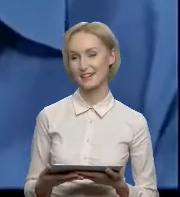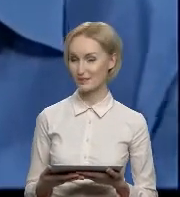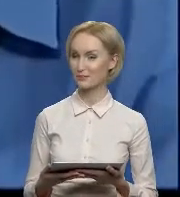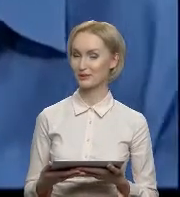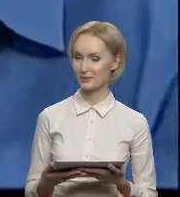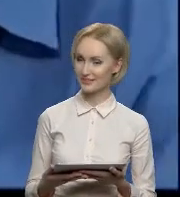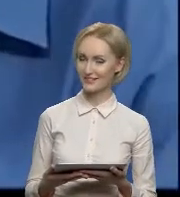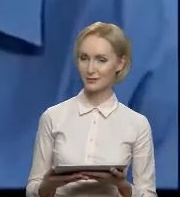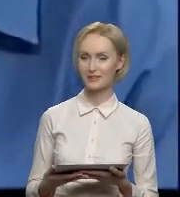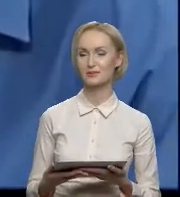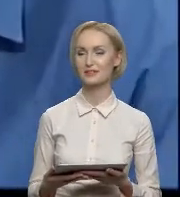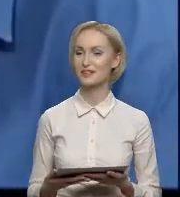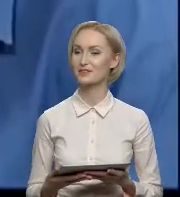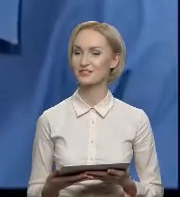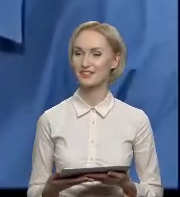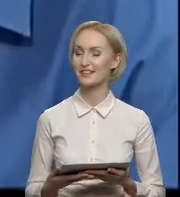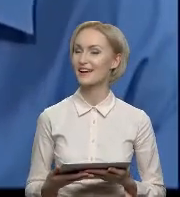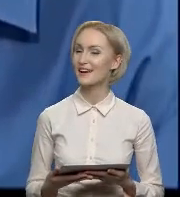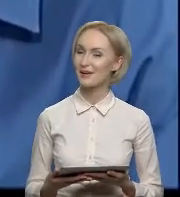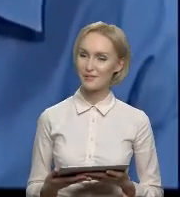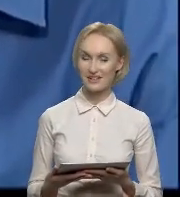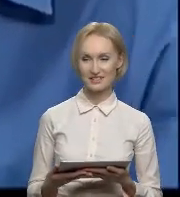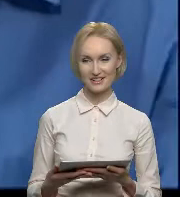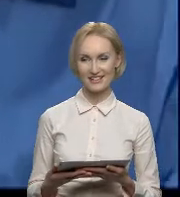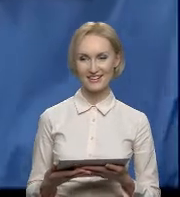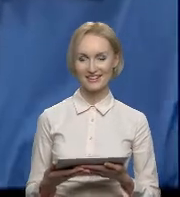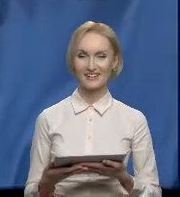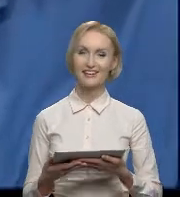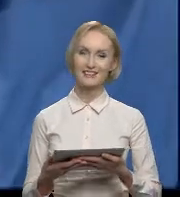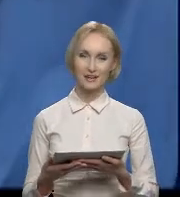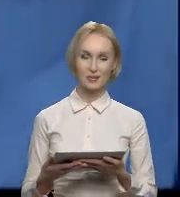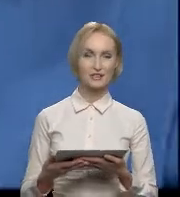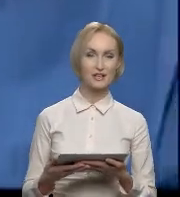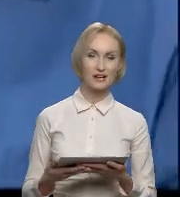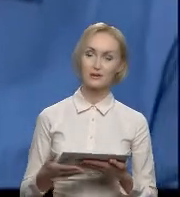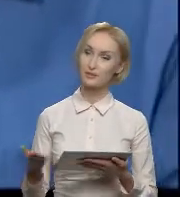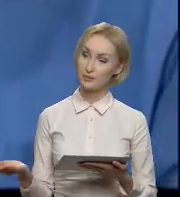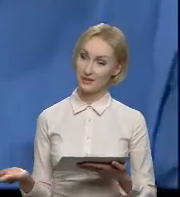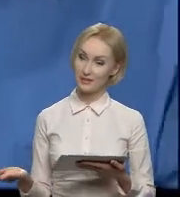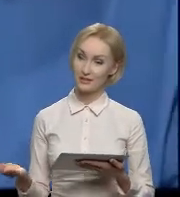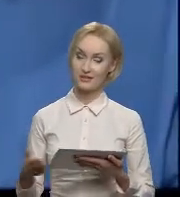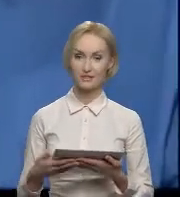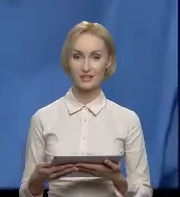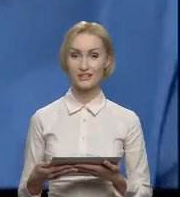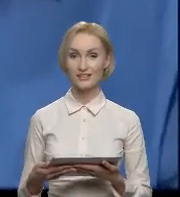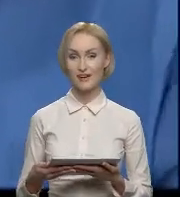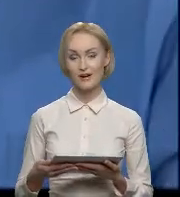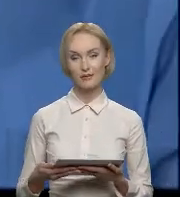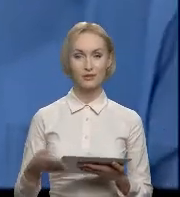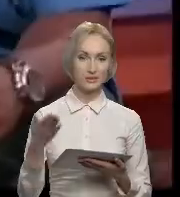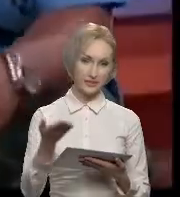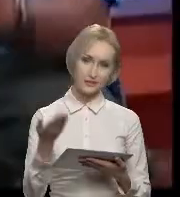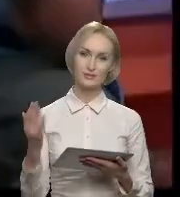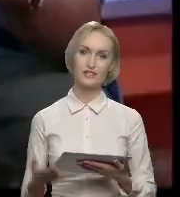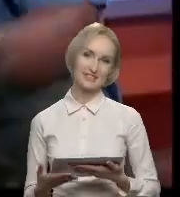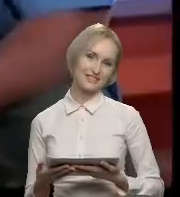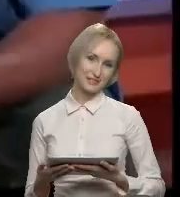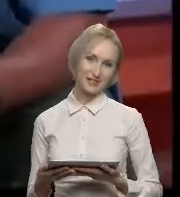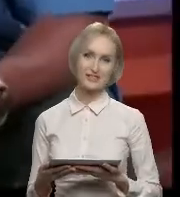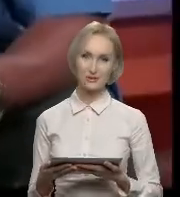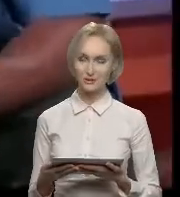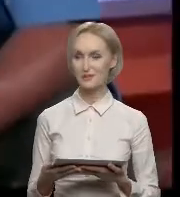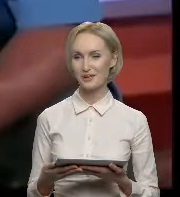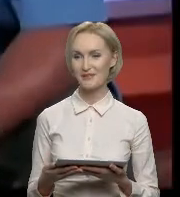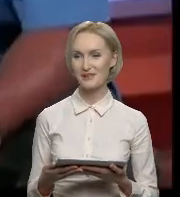phone when I come in. She try to hurry up and hang up, texting, erasing messages. Baby daddies. Talking about baby daddies. Like no, that's the excuse. That's an